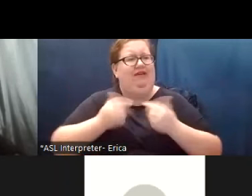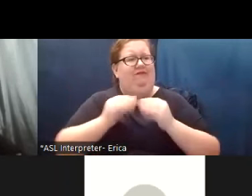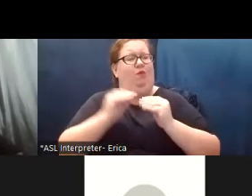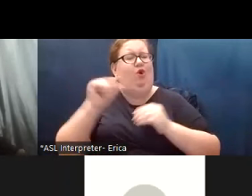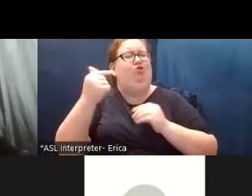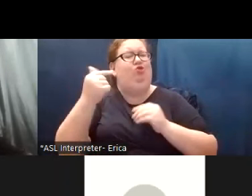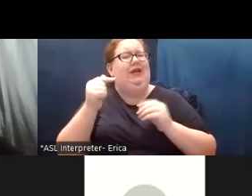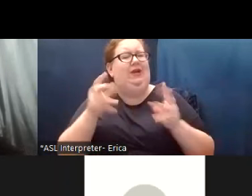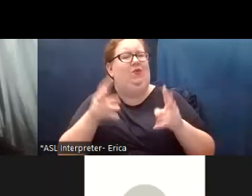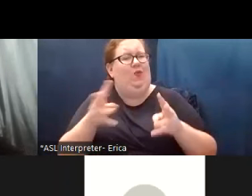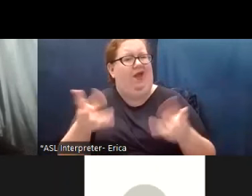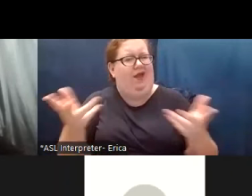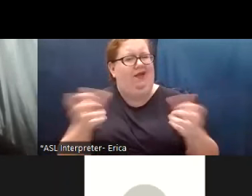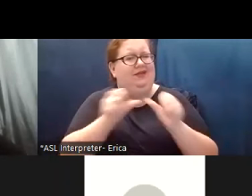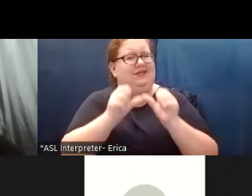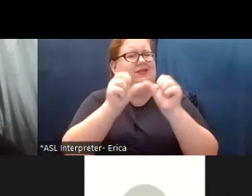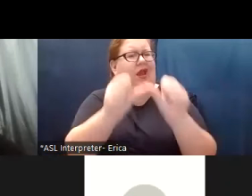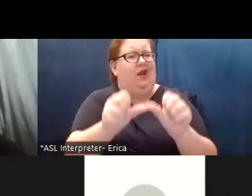and sustainable way.